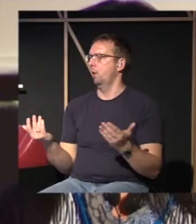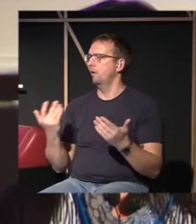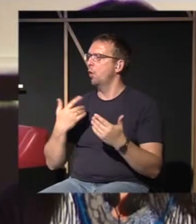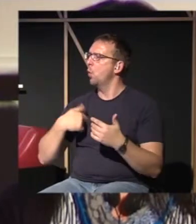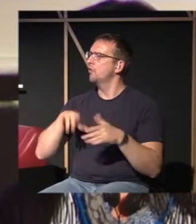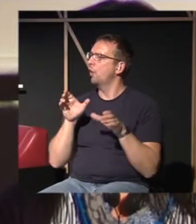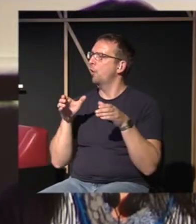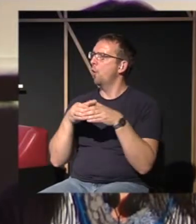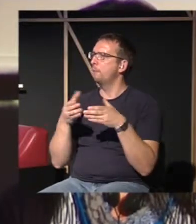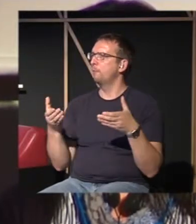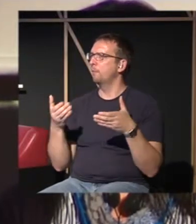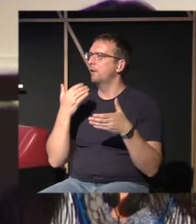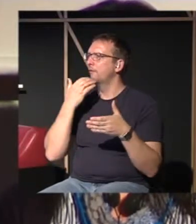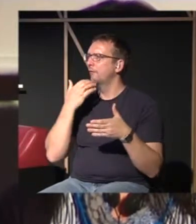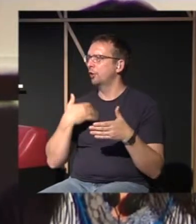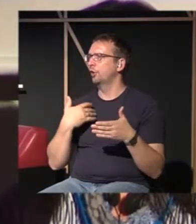universality,